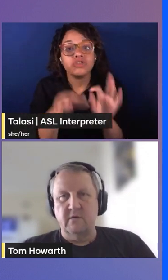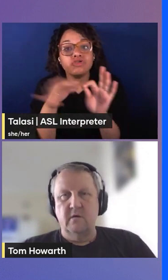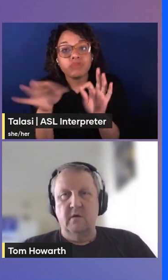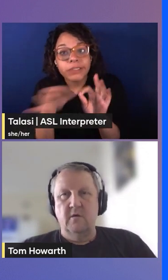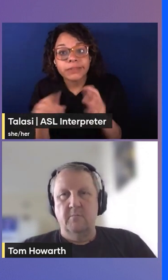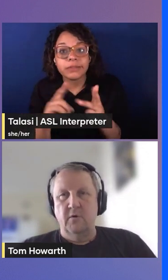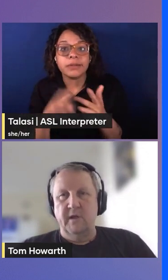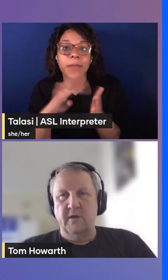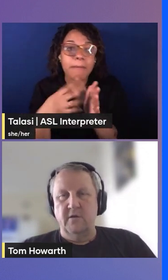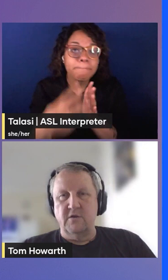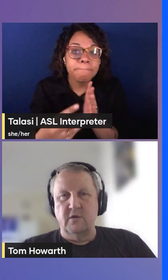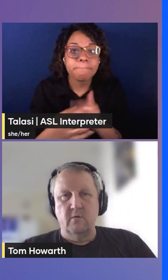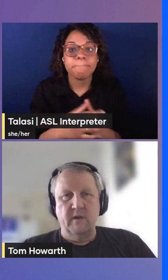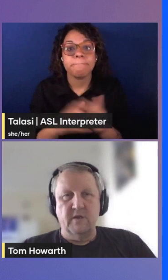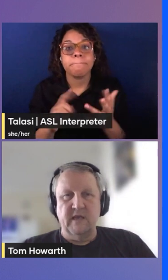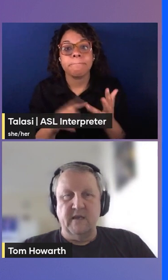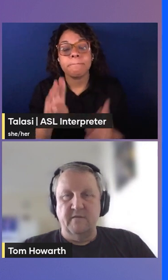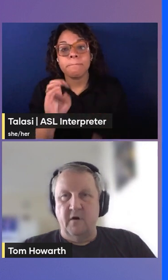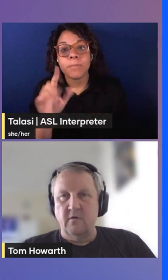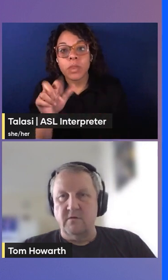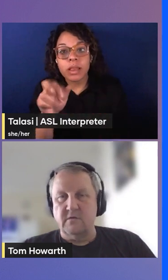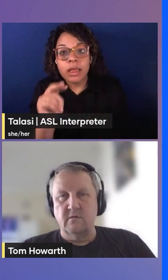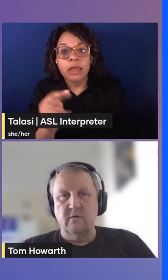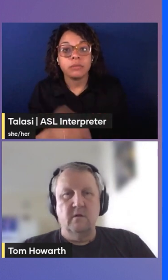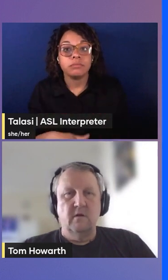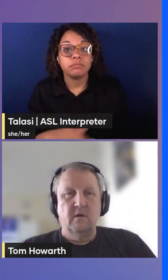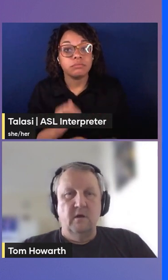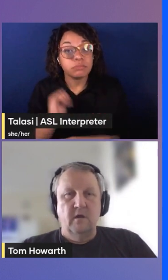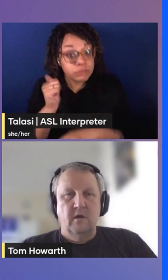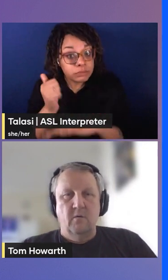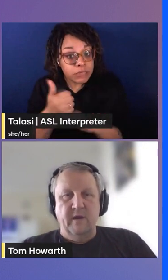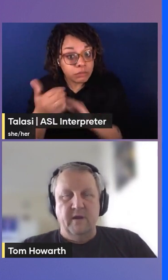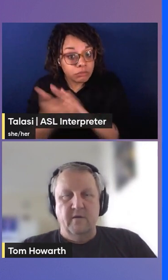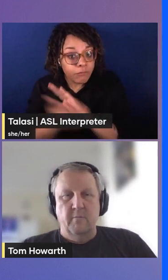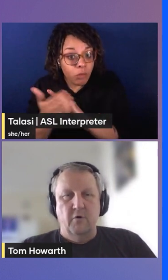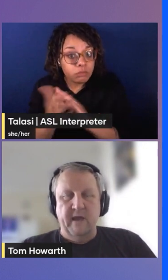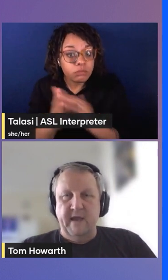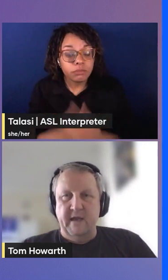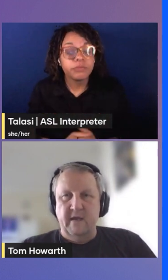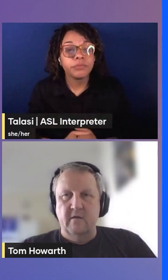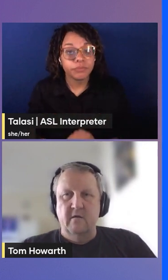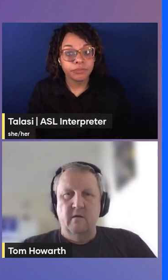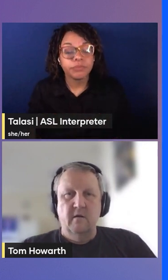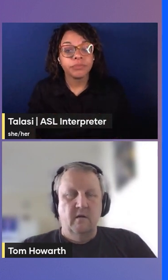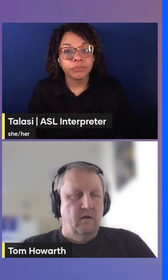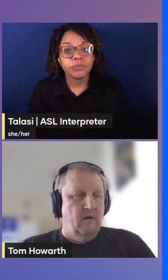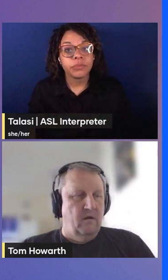maps, booleans, we can set defaults, we can put in